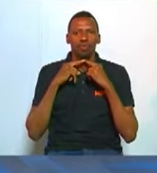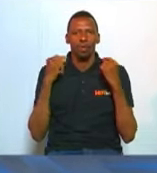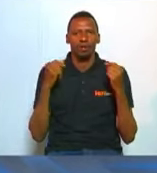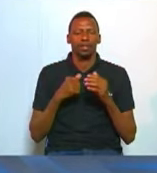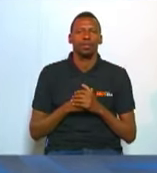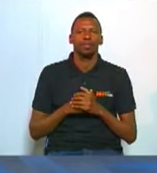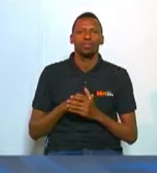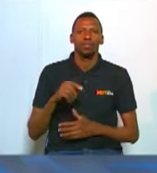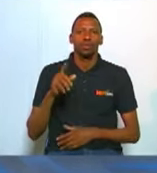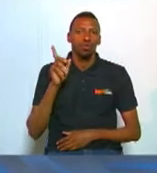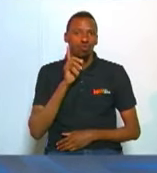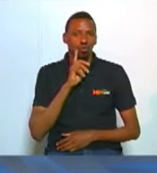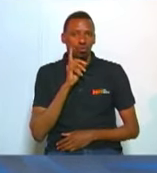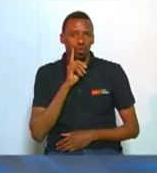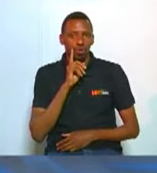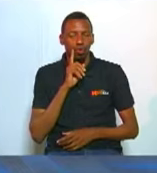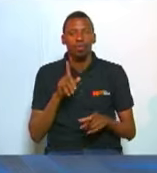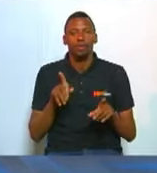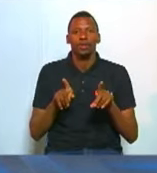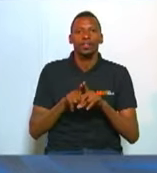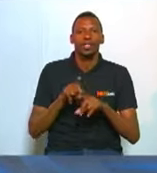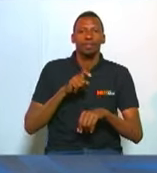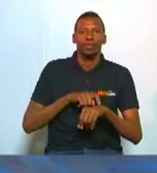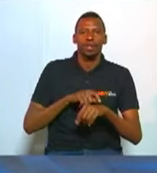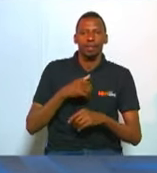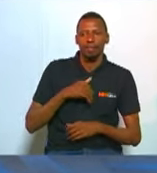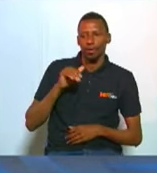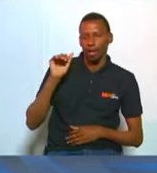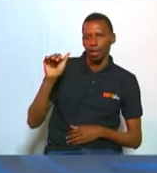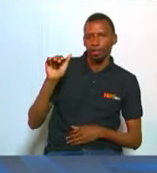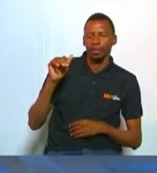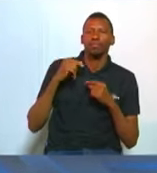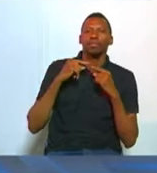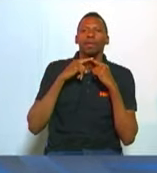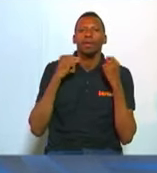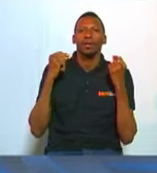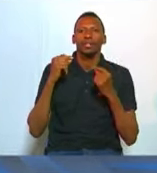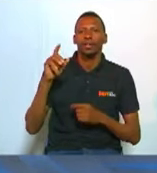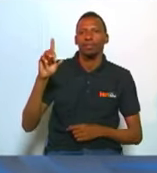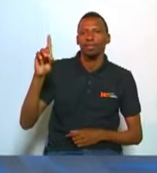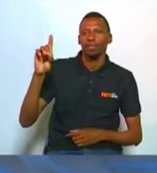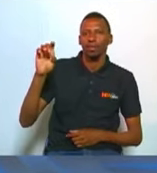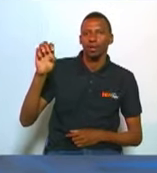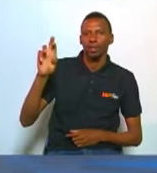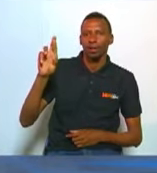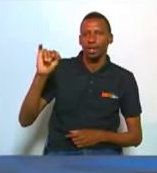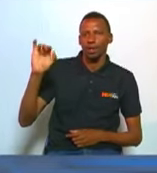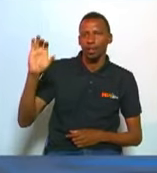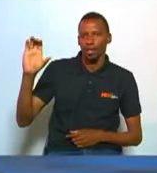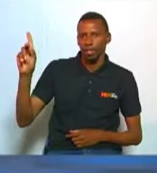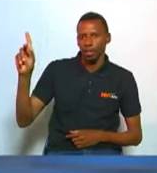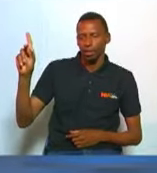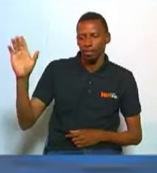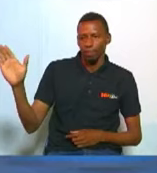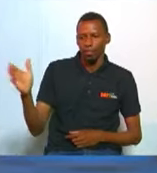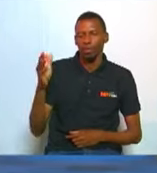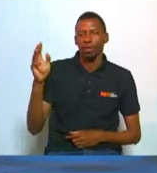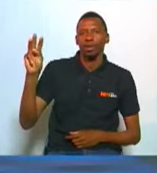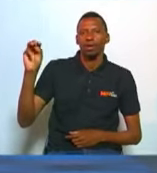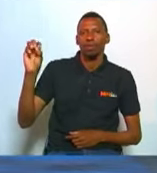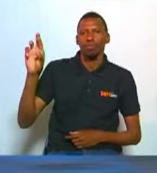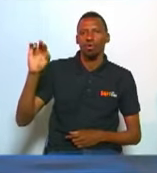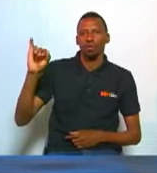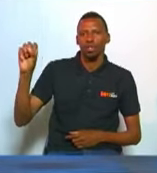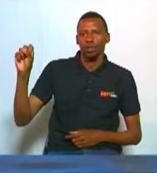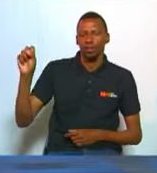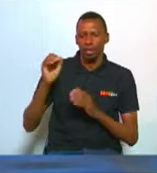Tomorrow, during the same time, I'll request Pastor Derek Morris for tomorrow to pray for this prayer request.